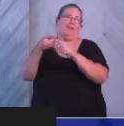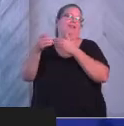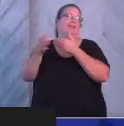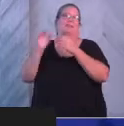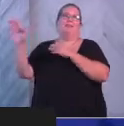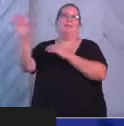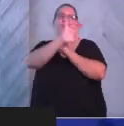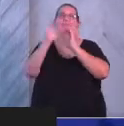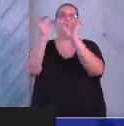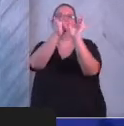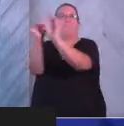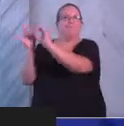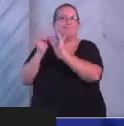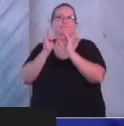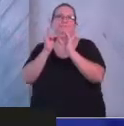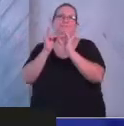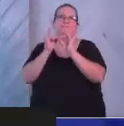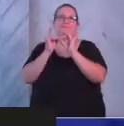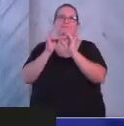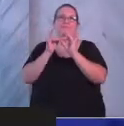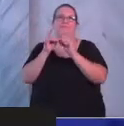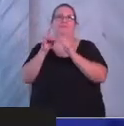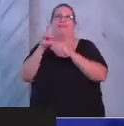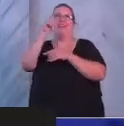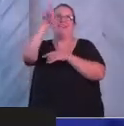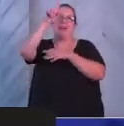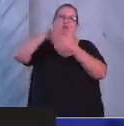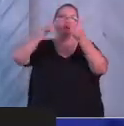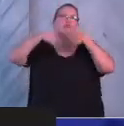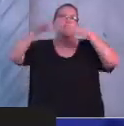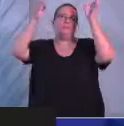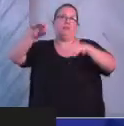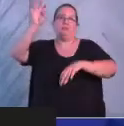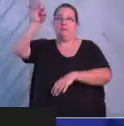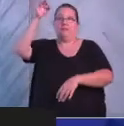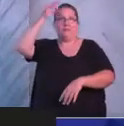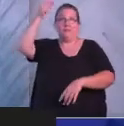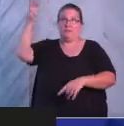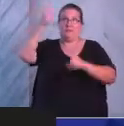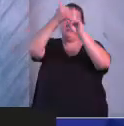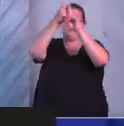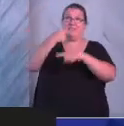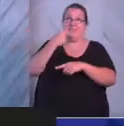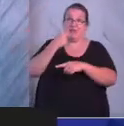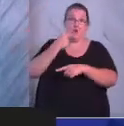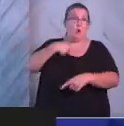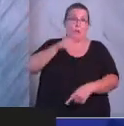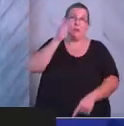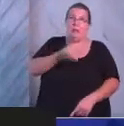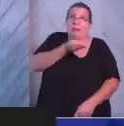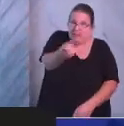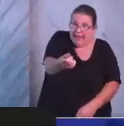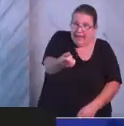there, that is what is trying to be determined. The federal government has said the entire time that they intend to pay,